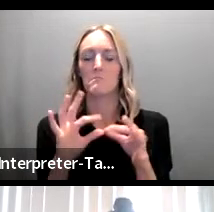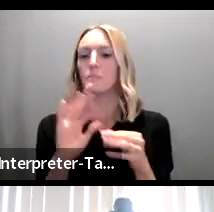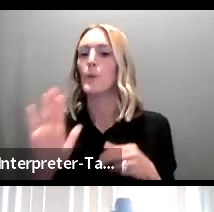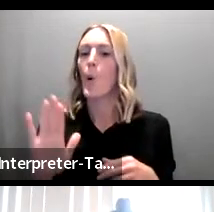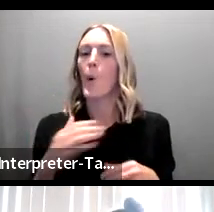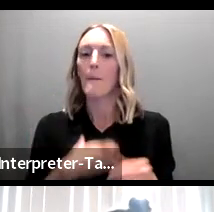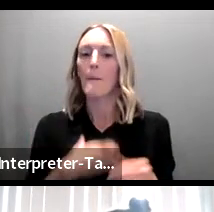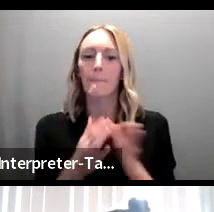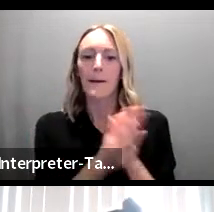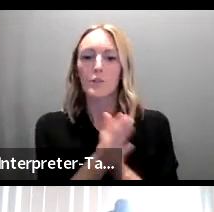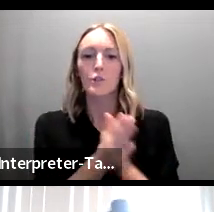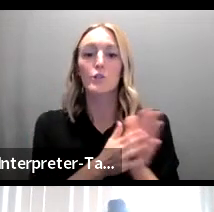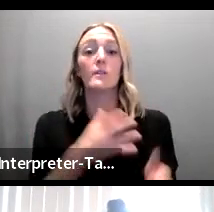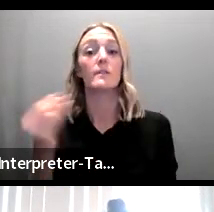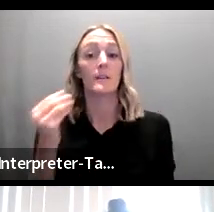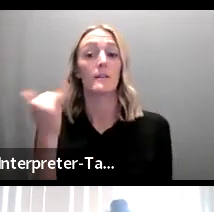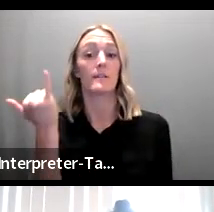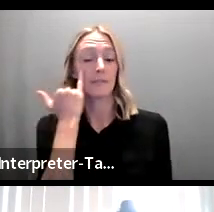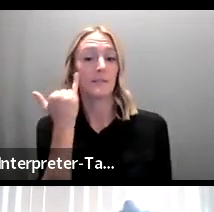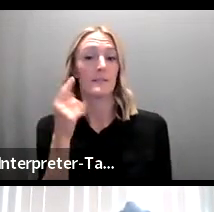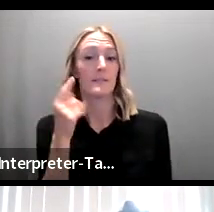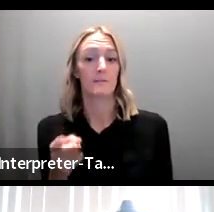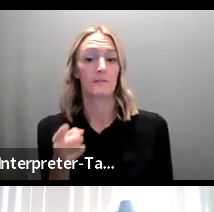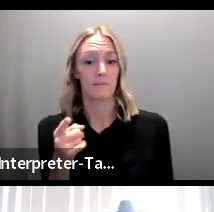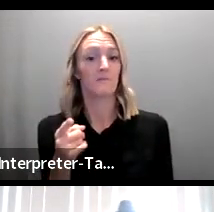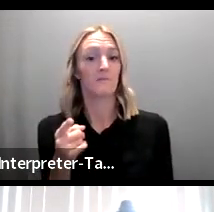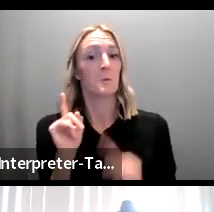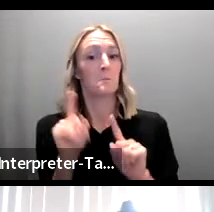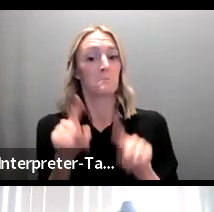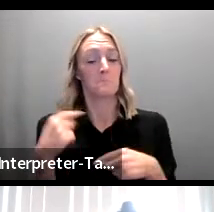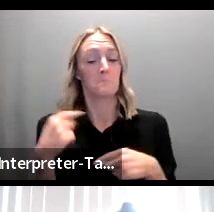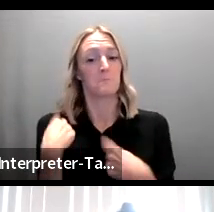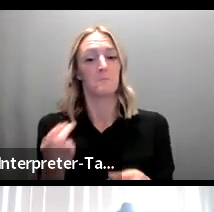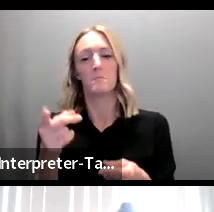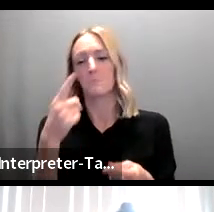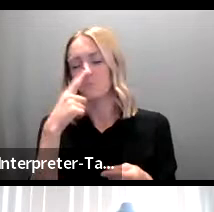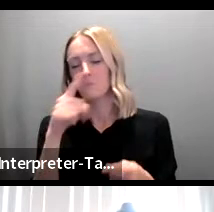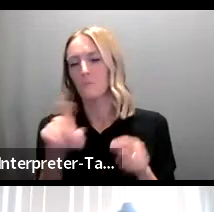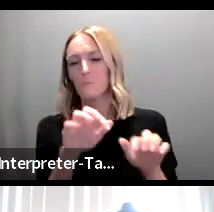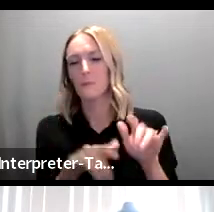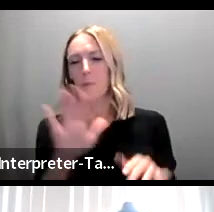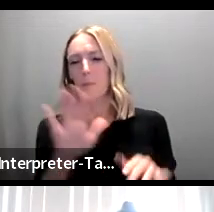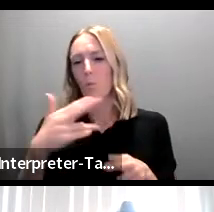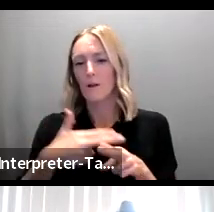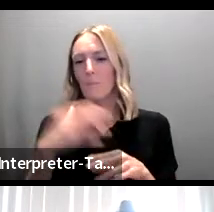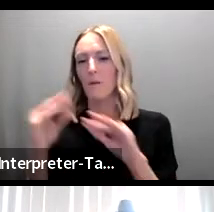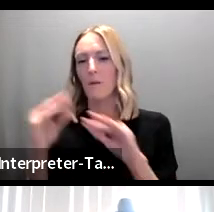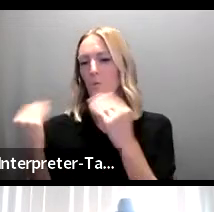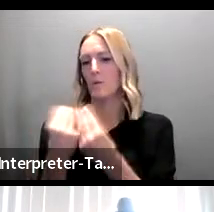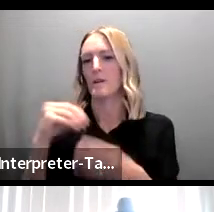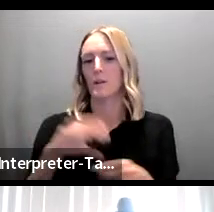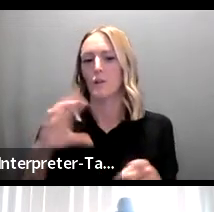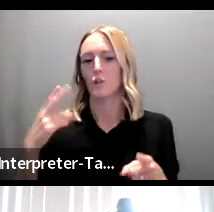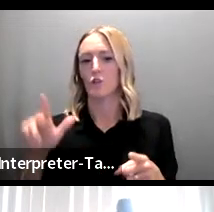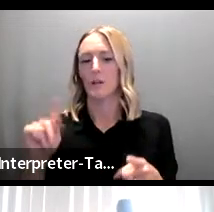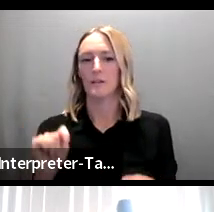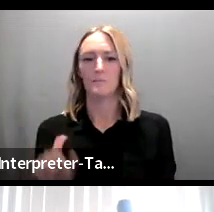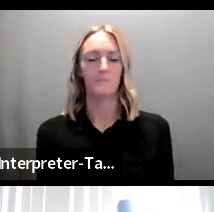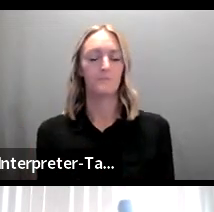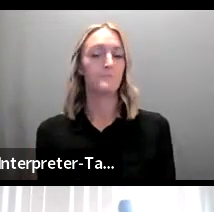if you're a returning member, please put your name and organization into the chat. So do we have anybody new?